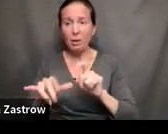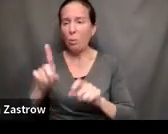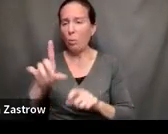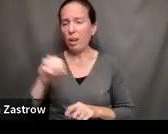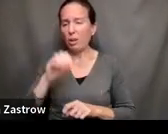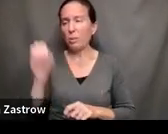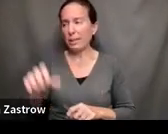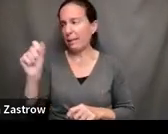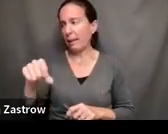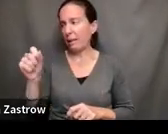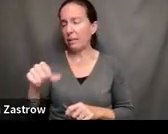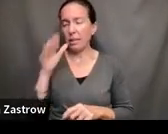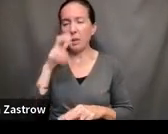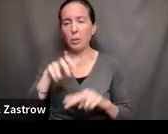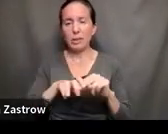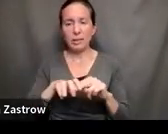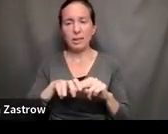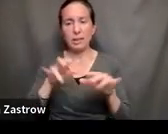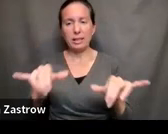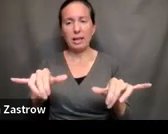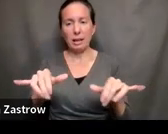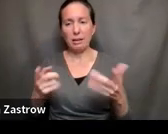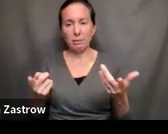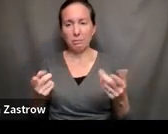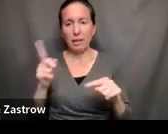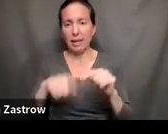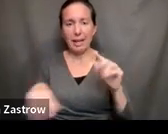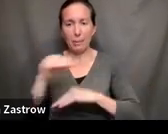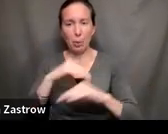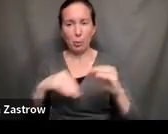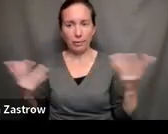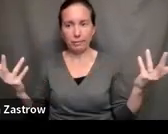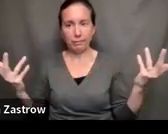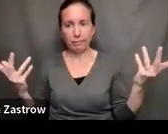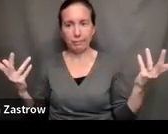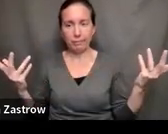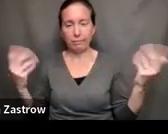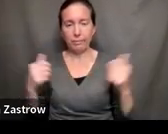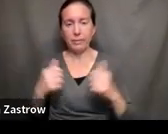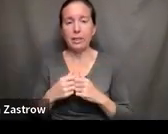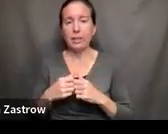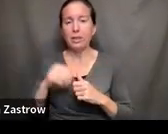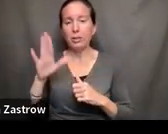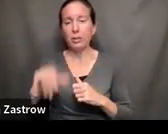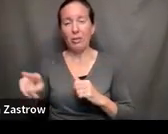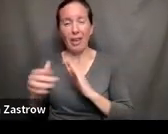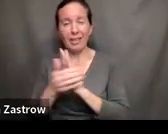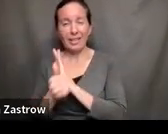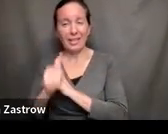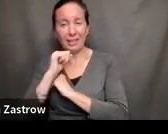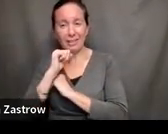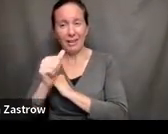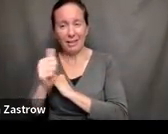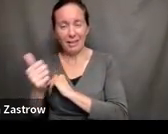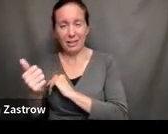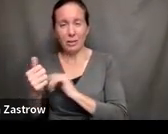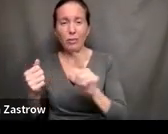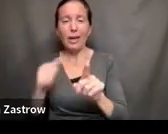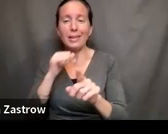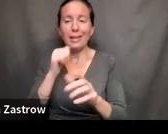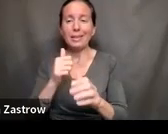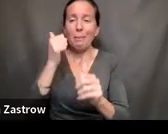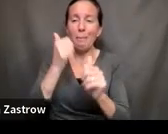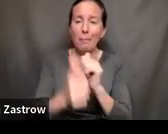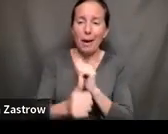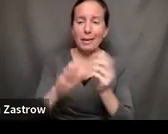100%. Yes, he could. He wouldn't do anything else, but he would stay there. So that's doesn't pass the dead man's test. It's not a